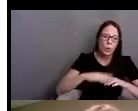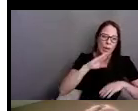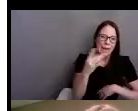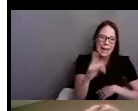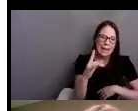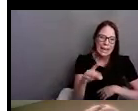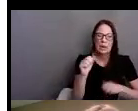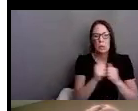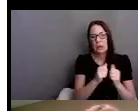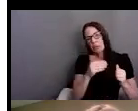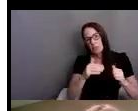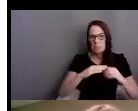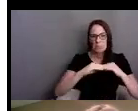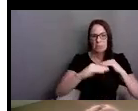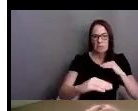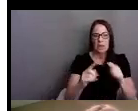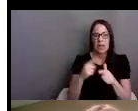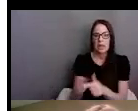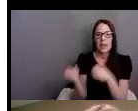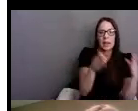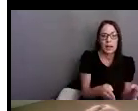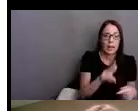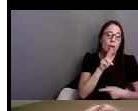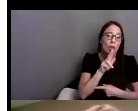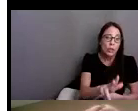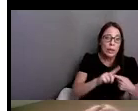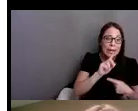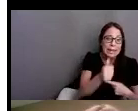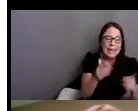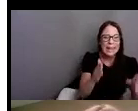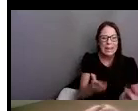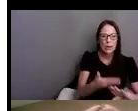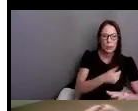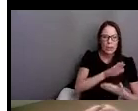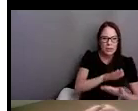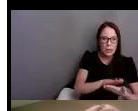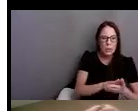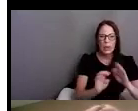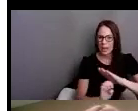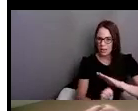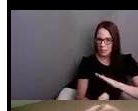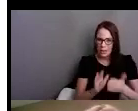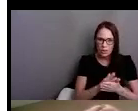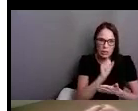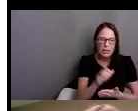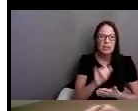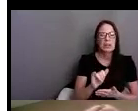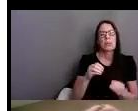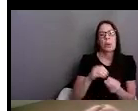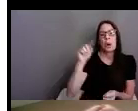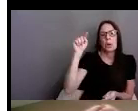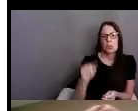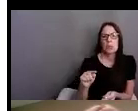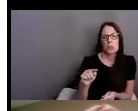trend. And then for 3 to 10-year-olds, so that would be preschool age children and elementary school age children, we see lower rates there, but we do see